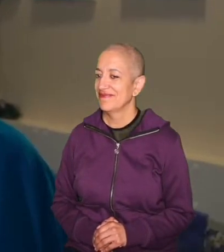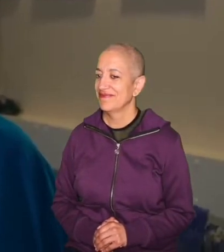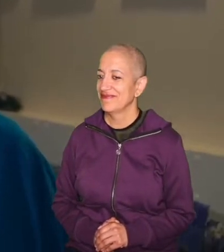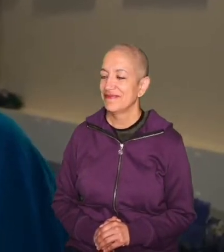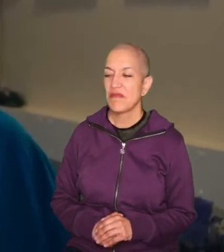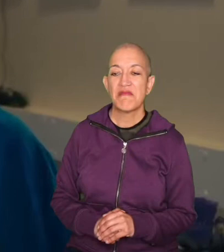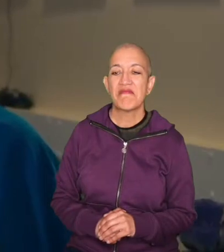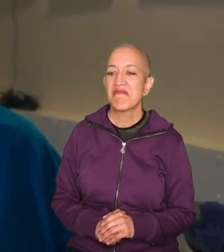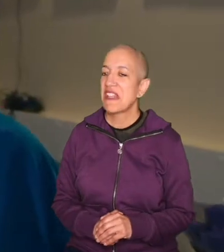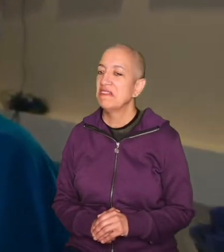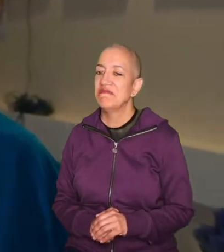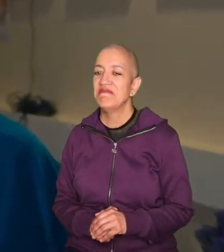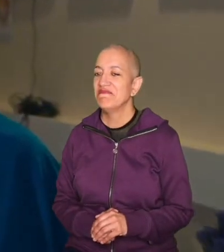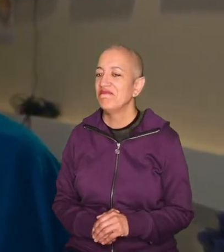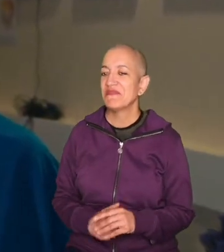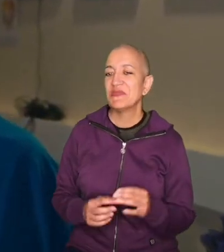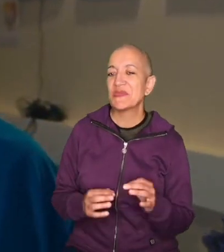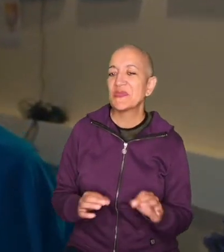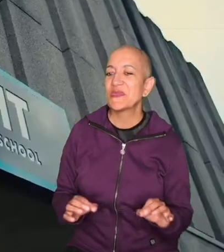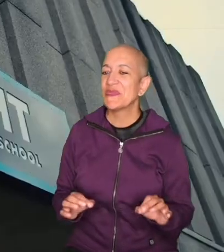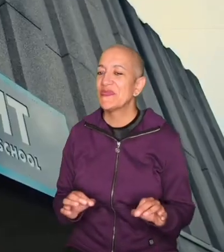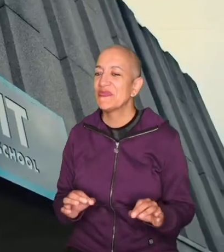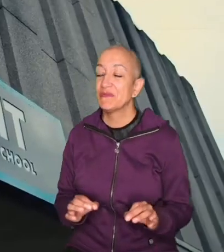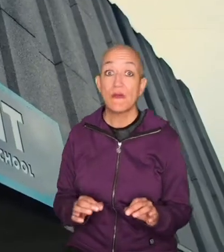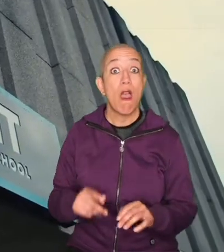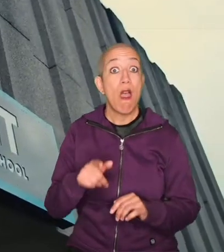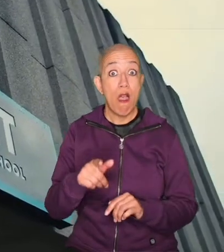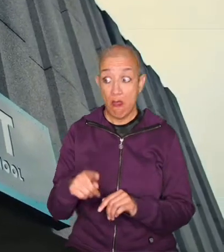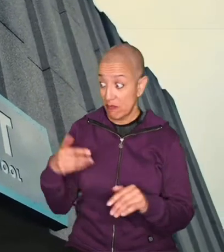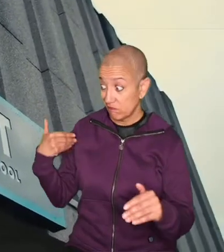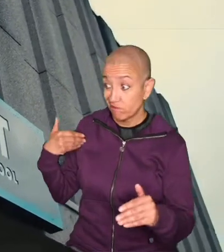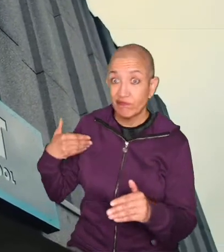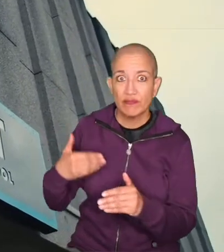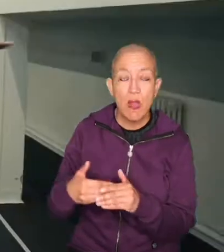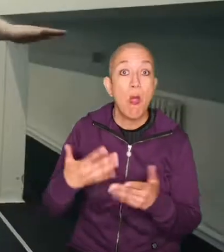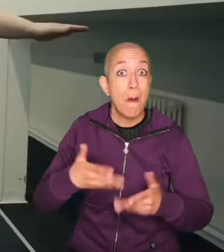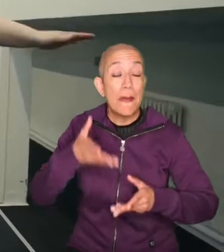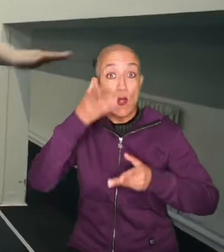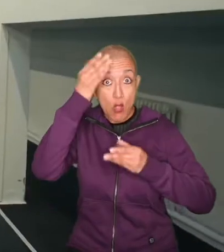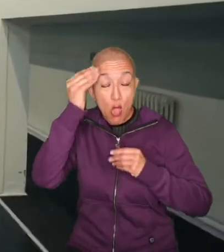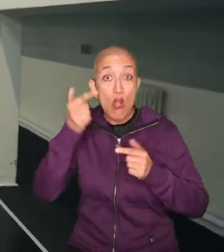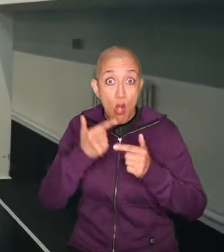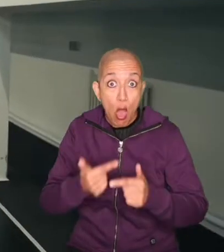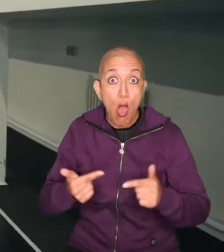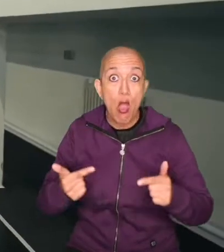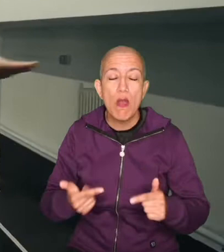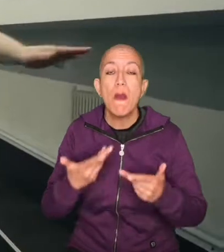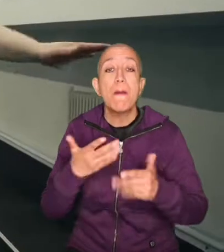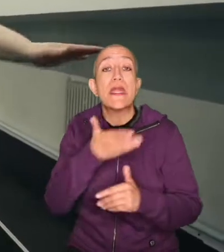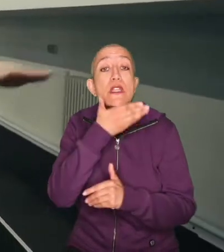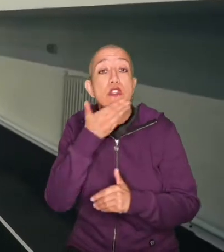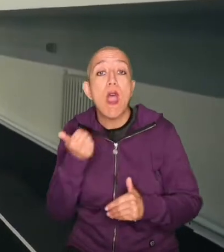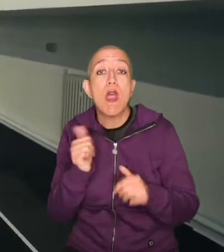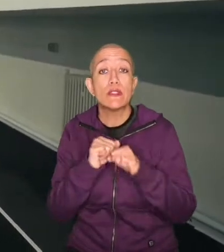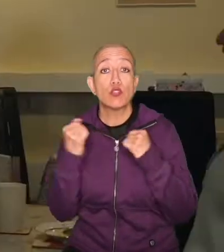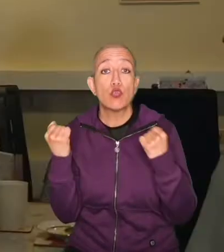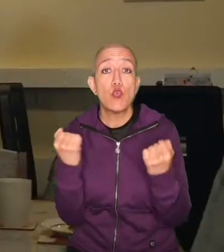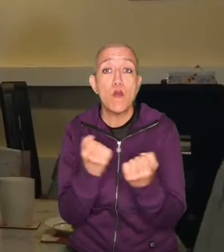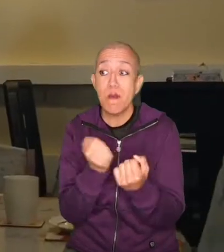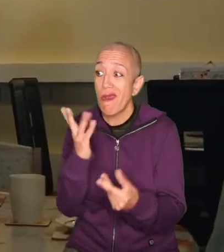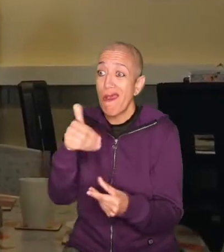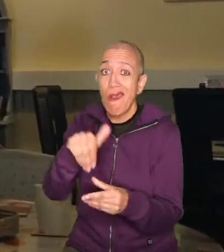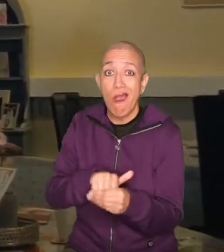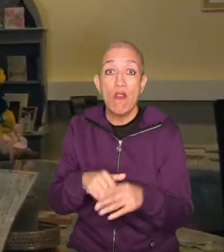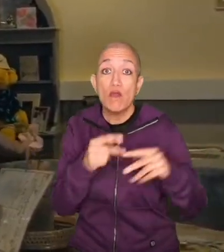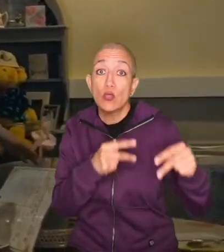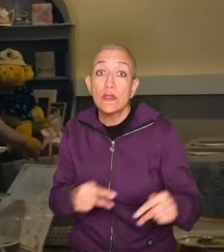As the weeks have gone on, I've learnt quite a lot, and it's been a nice group to tap with. We're all here for the same reason,